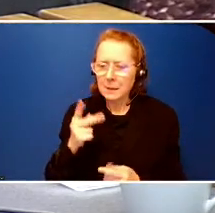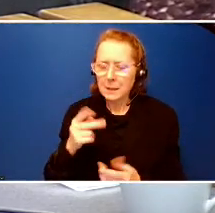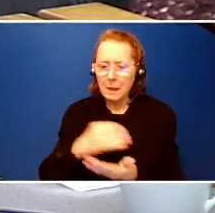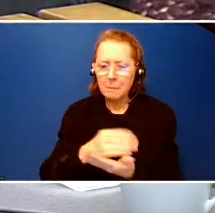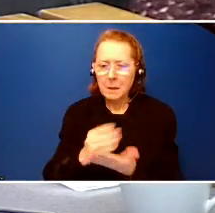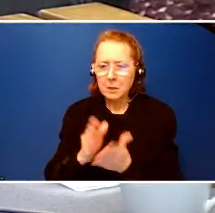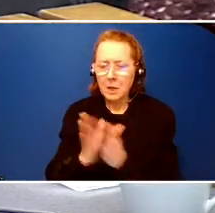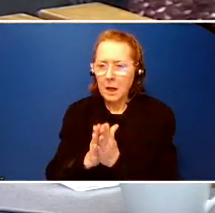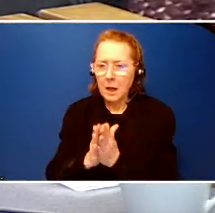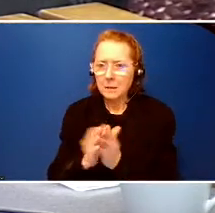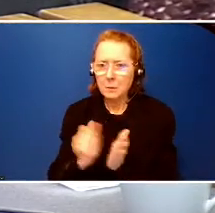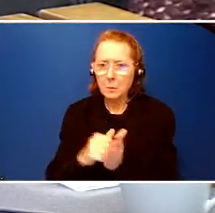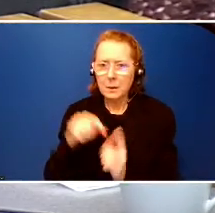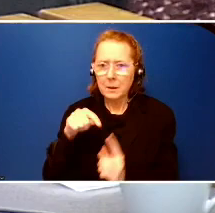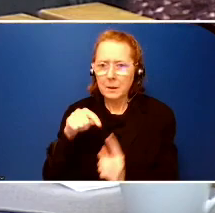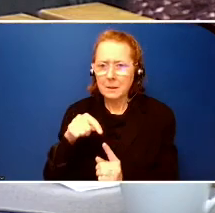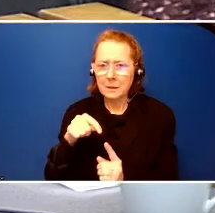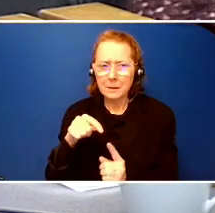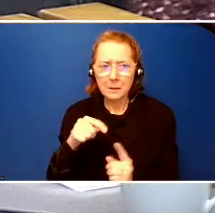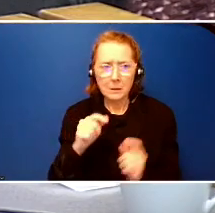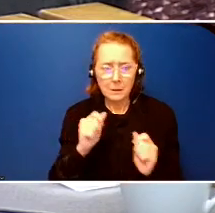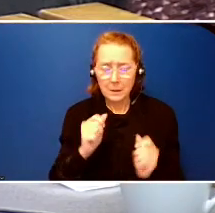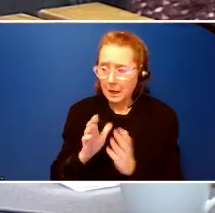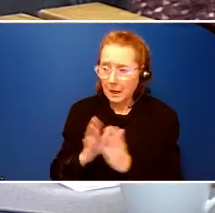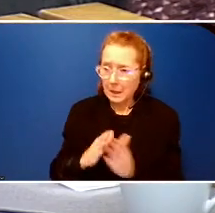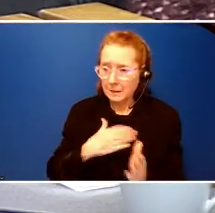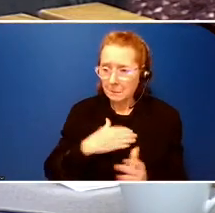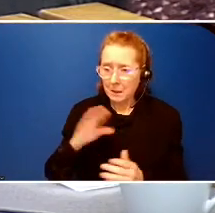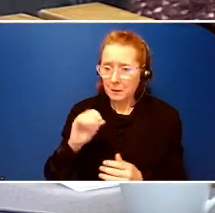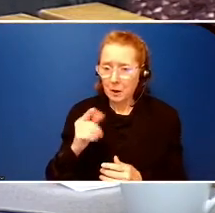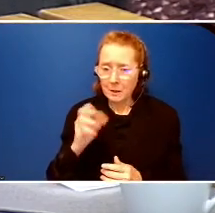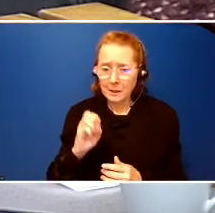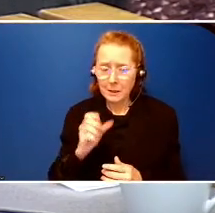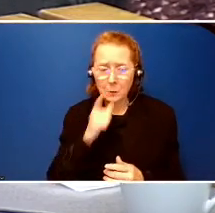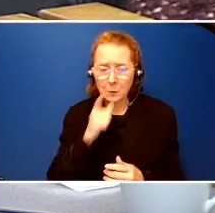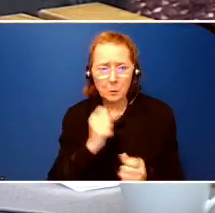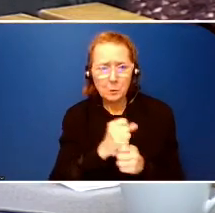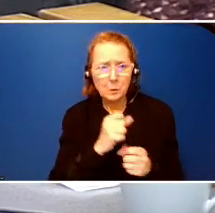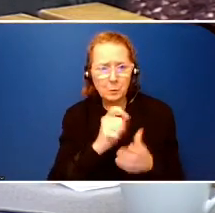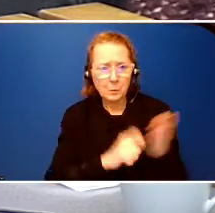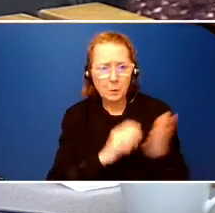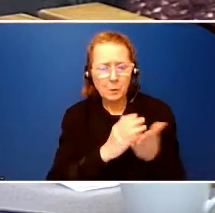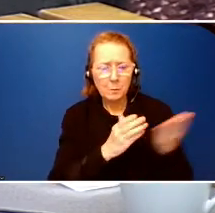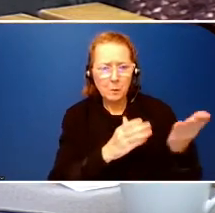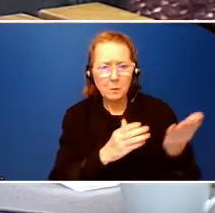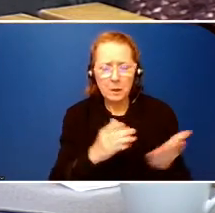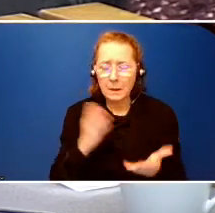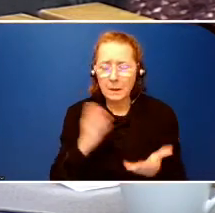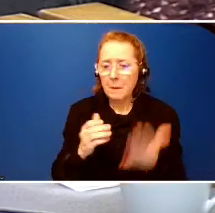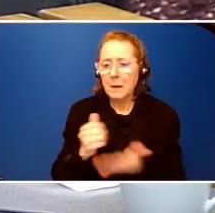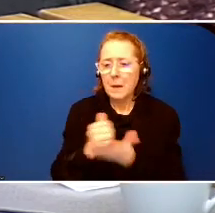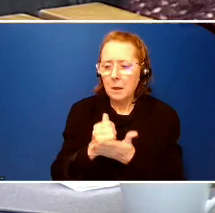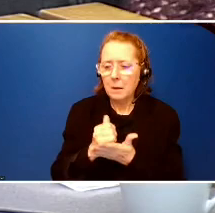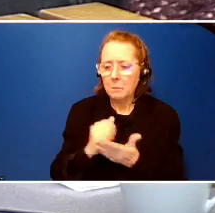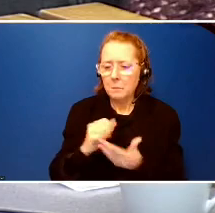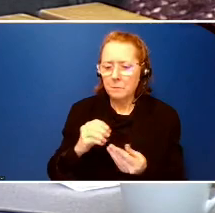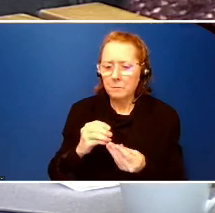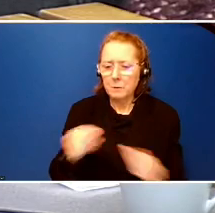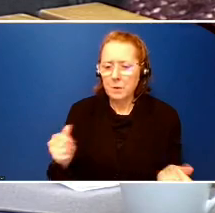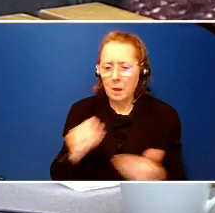it. And if I might ask my colleague, the maker of the motion, to clarify, I think that might help address some of the